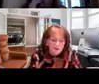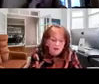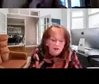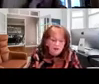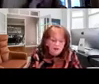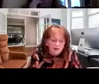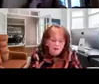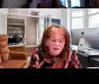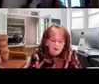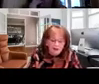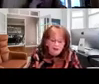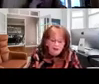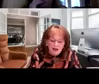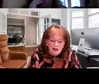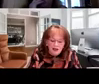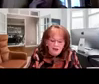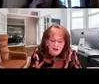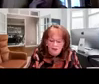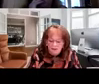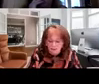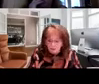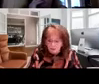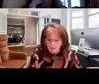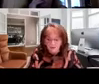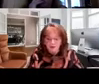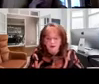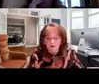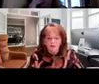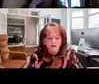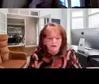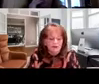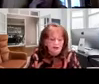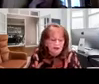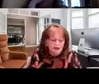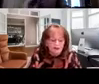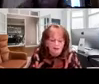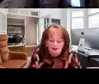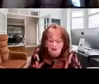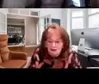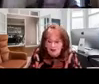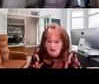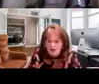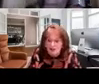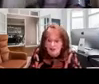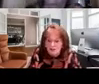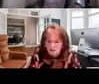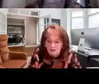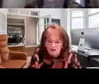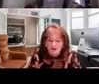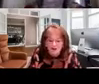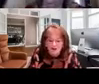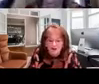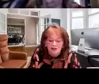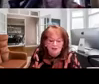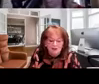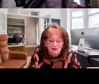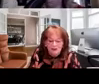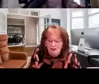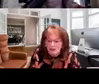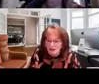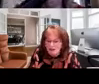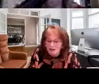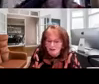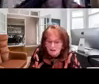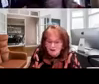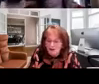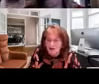out. And people with ageist attitudes, of course, the research says people like that will age more quickly.